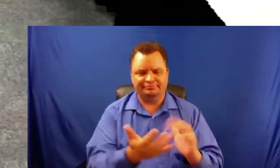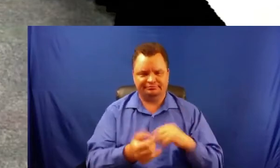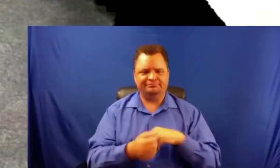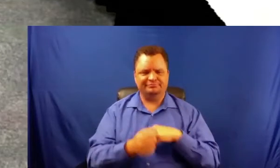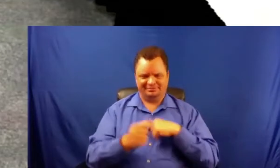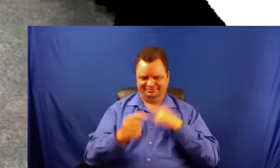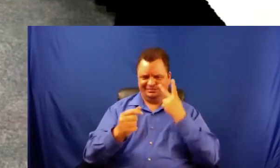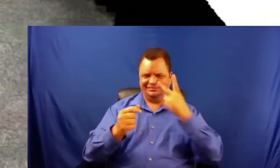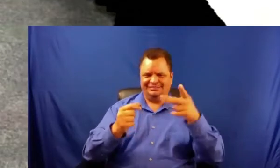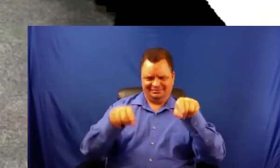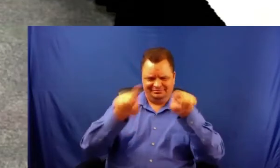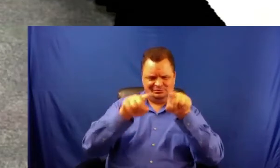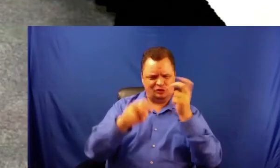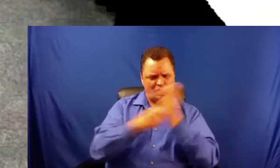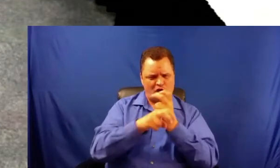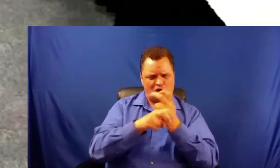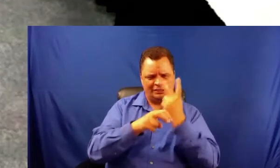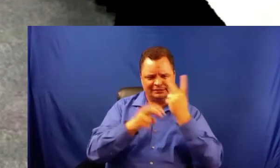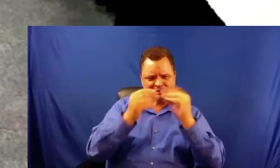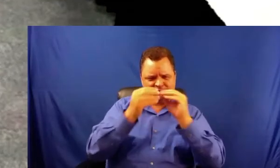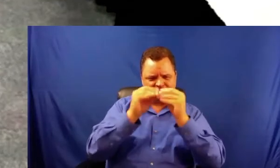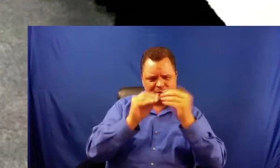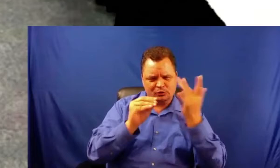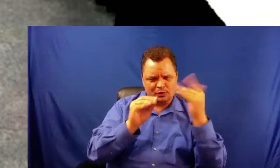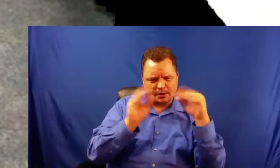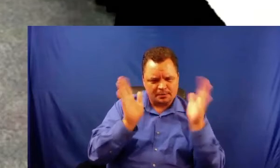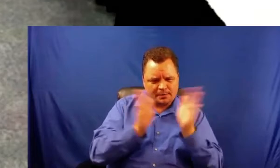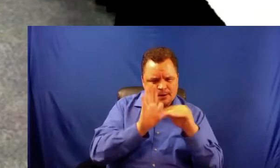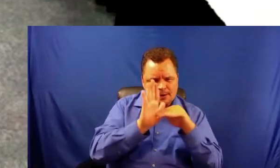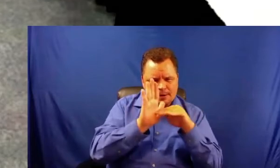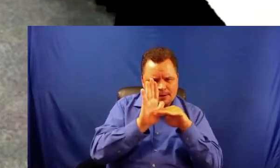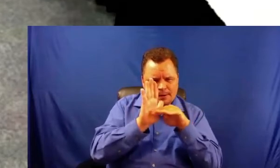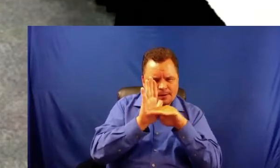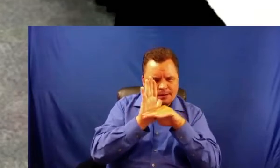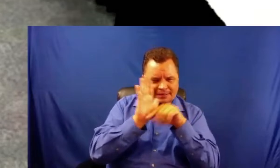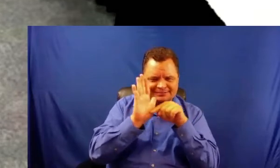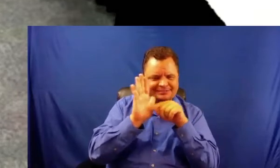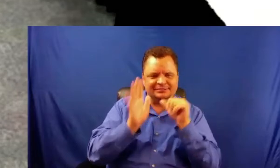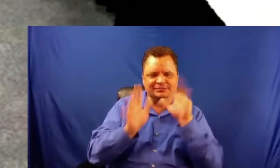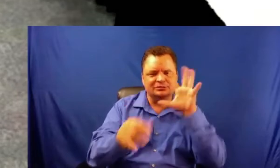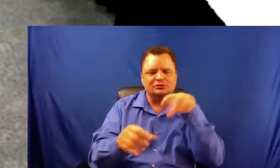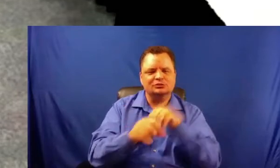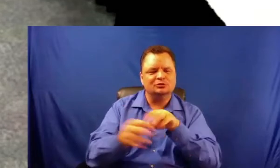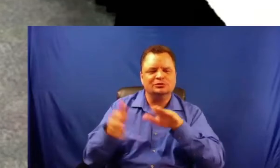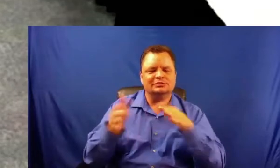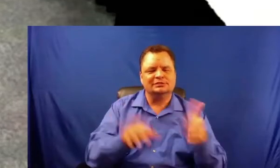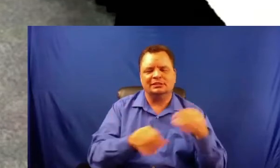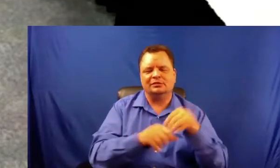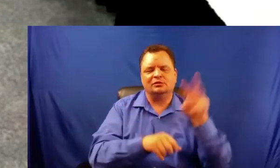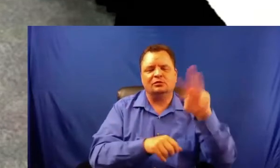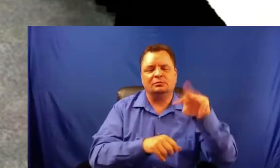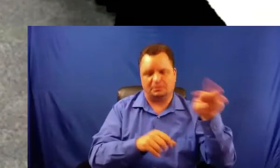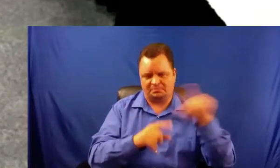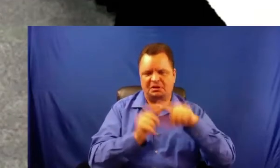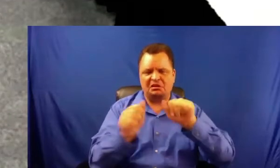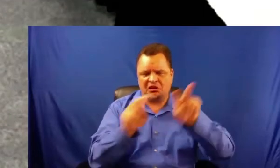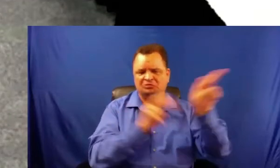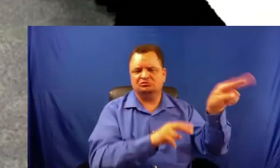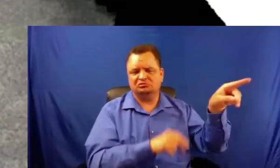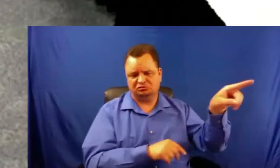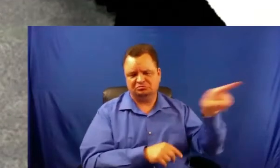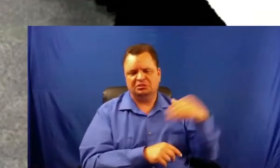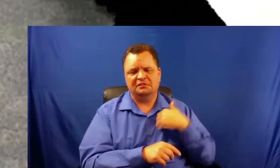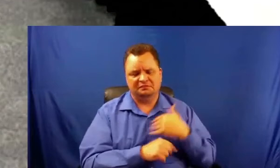in presentation I did not include the slide. Stephen, quickly, did you want to get back to the